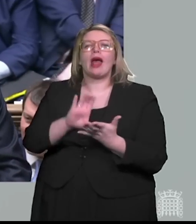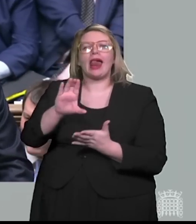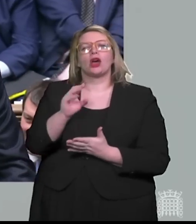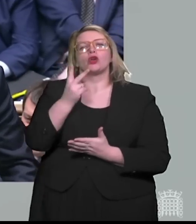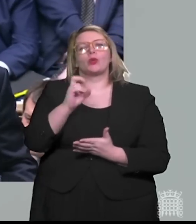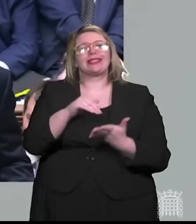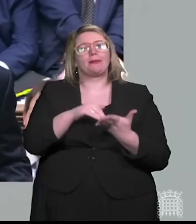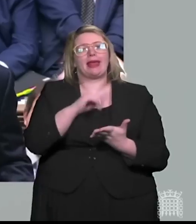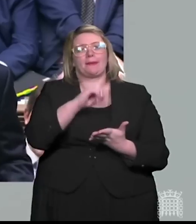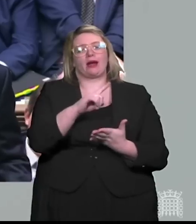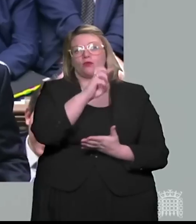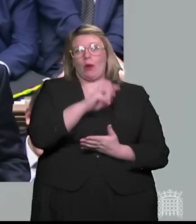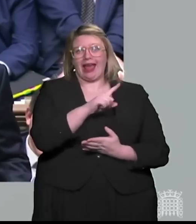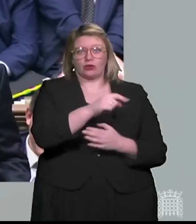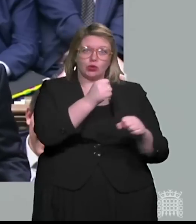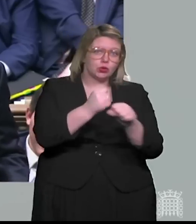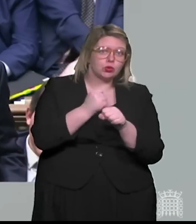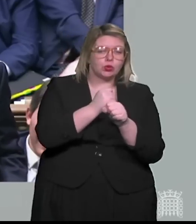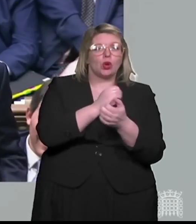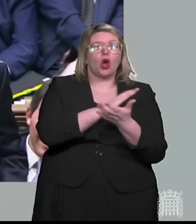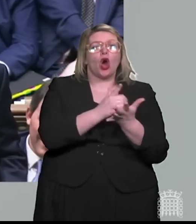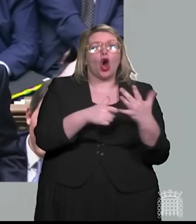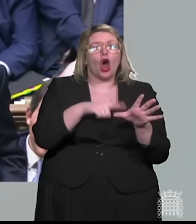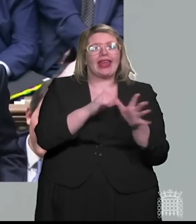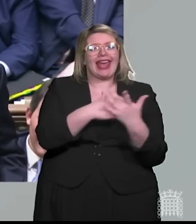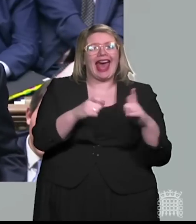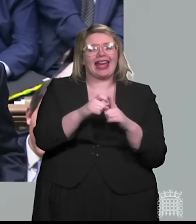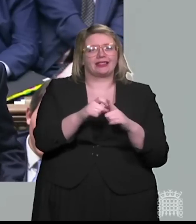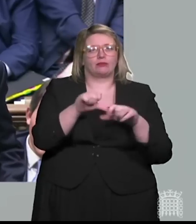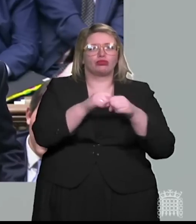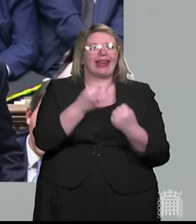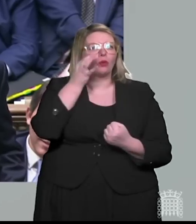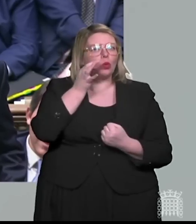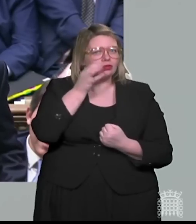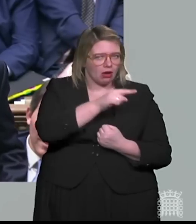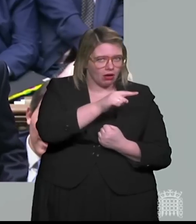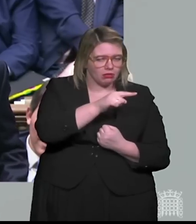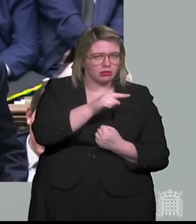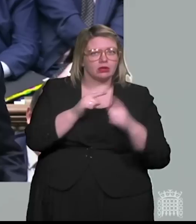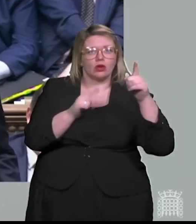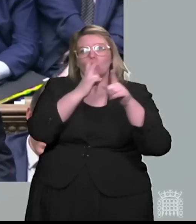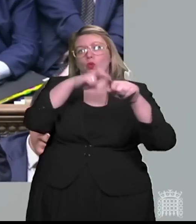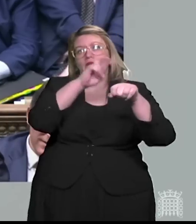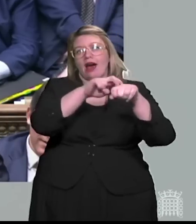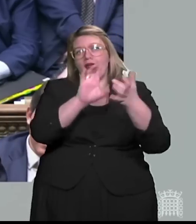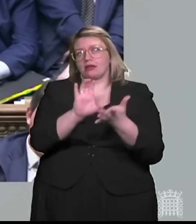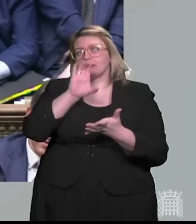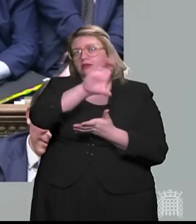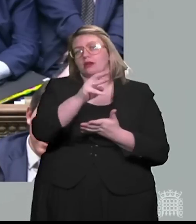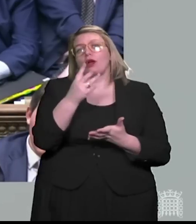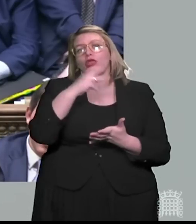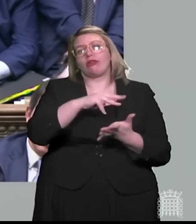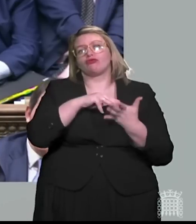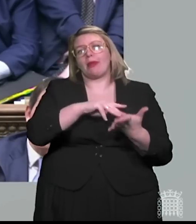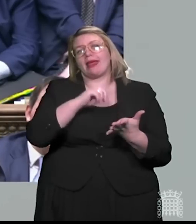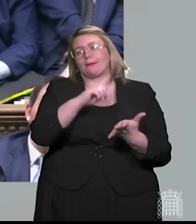Welsh Government to restore the Holyhead breakwater, and in Northern Ireland I'm allocating up to £3 million to extend the